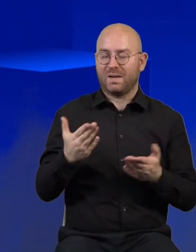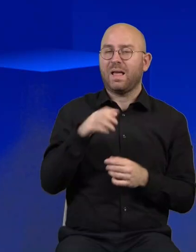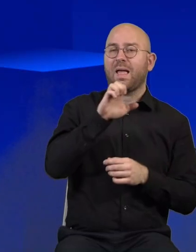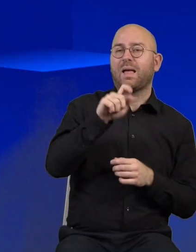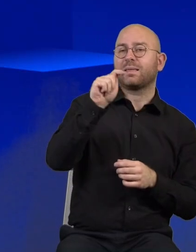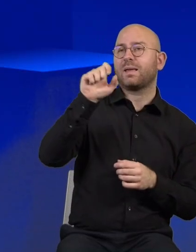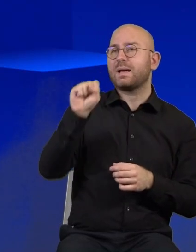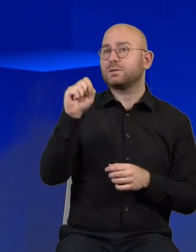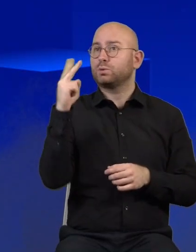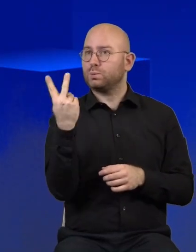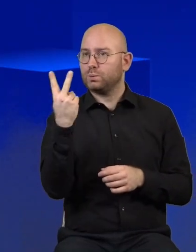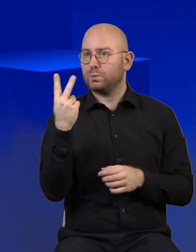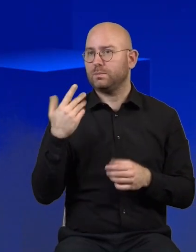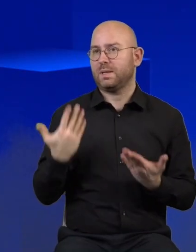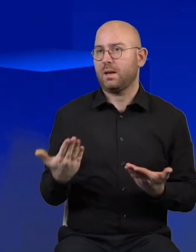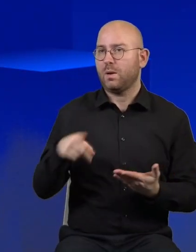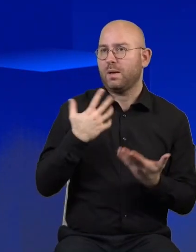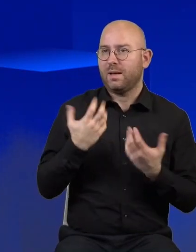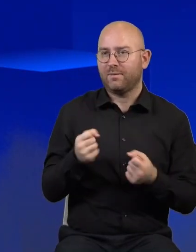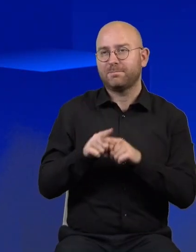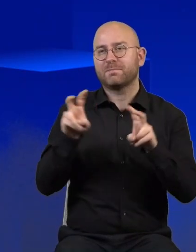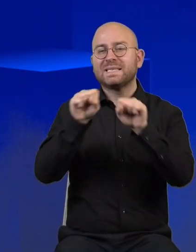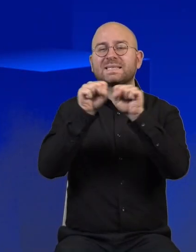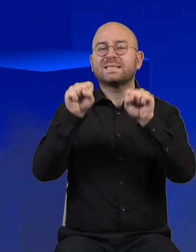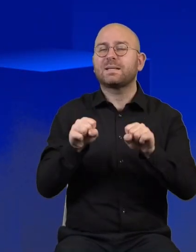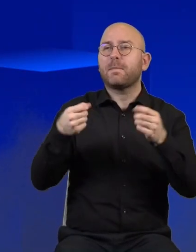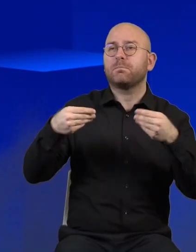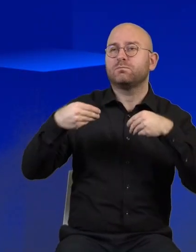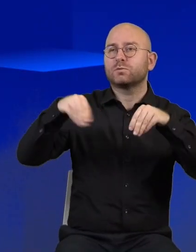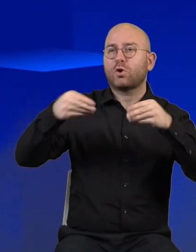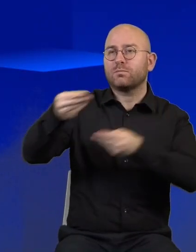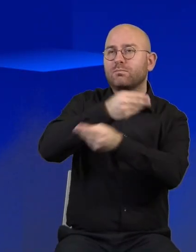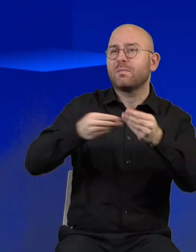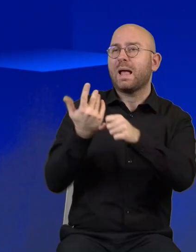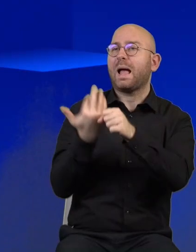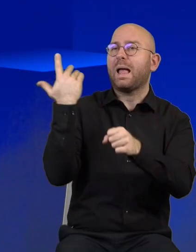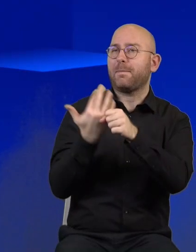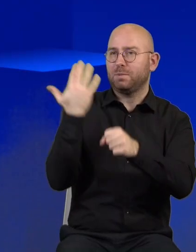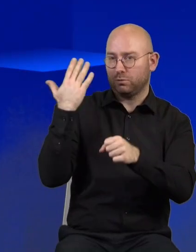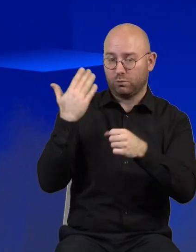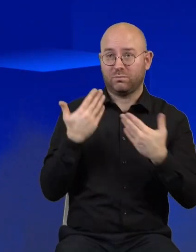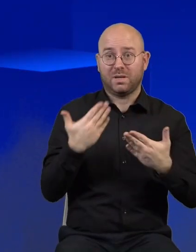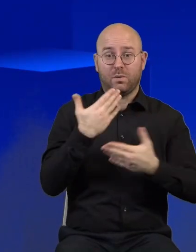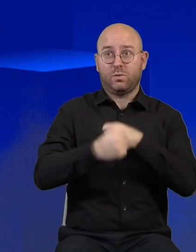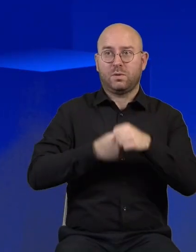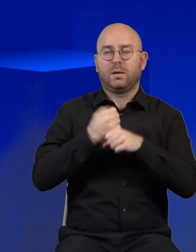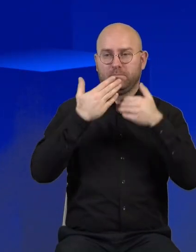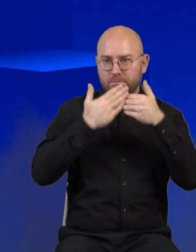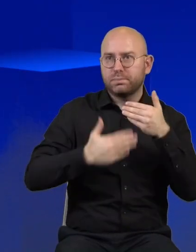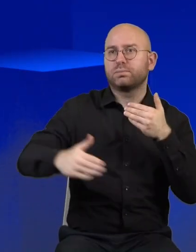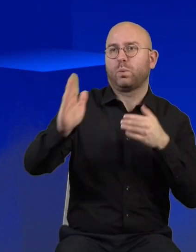in 2025, when the actually fuels used in the